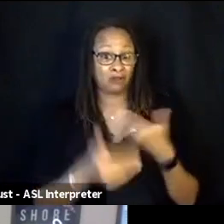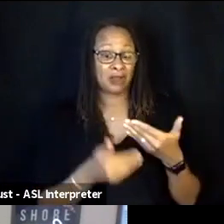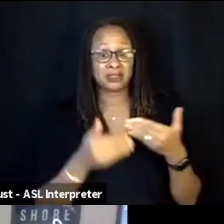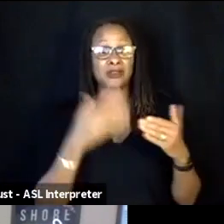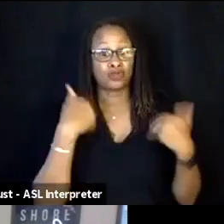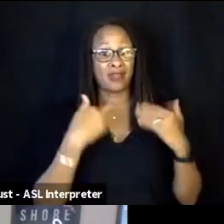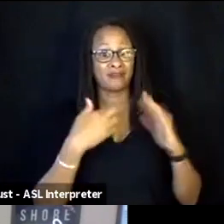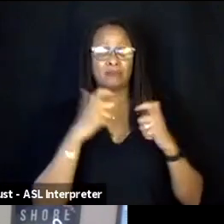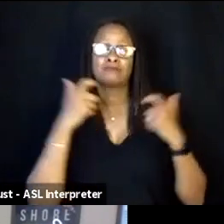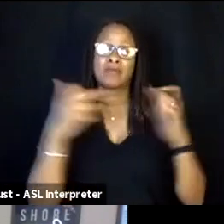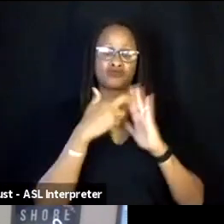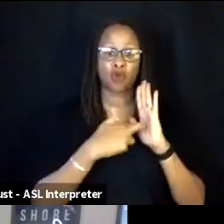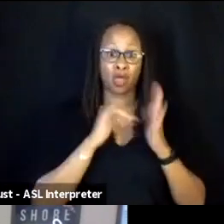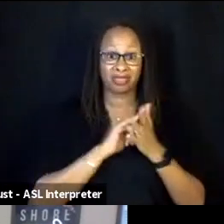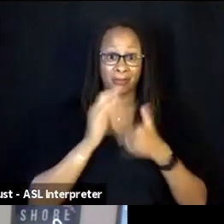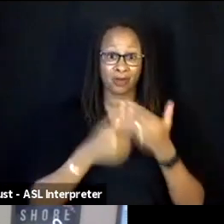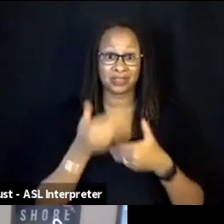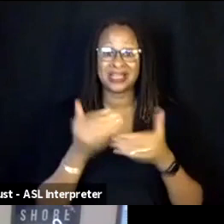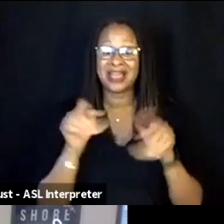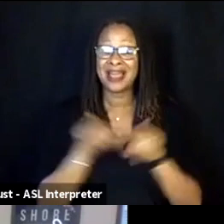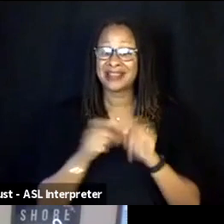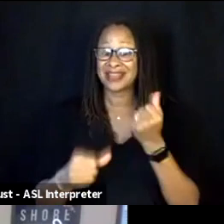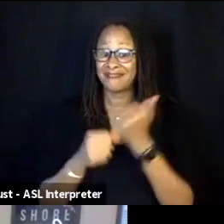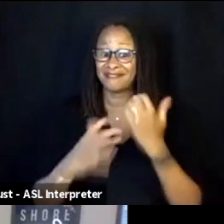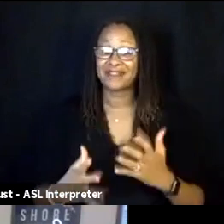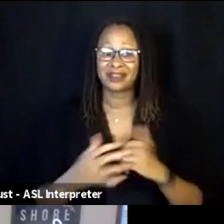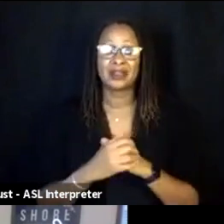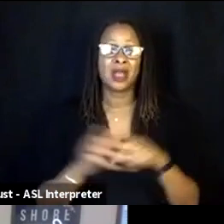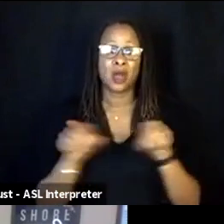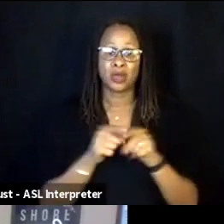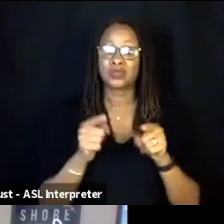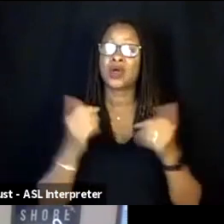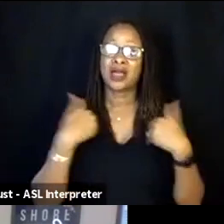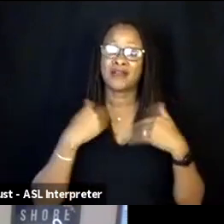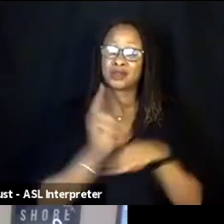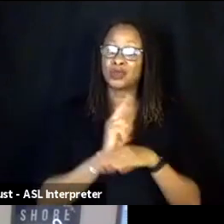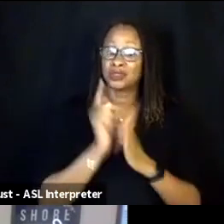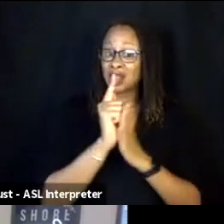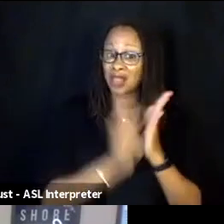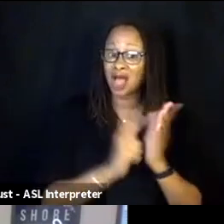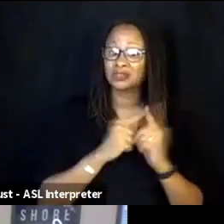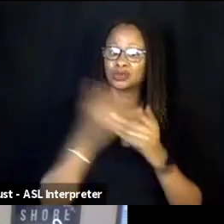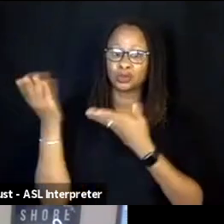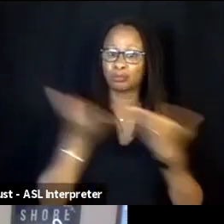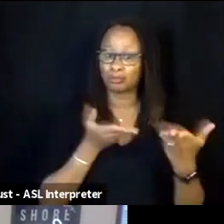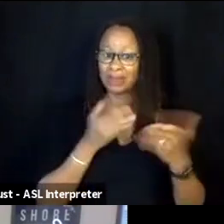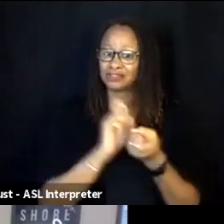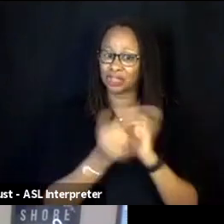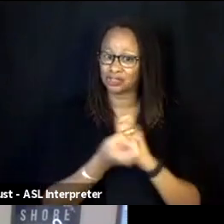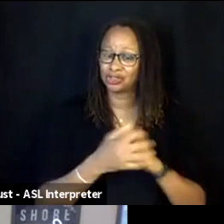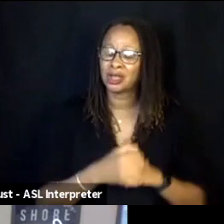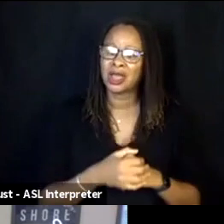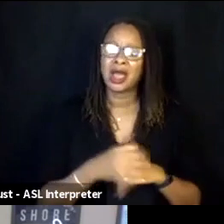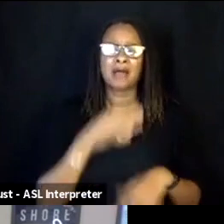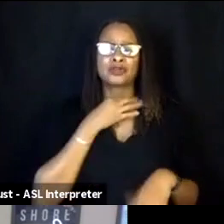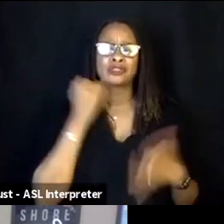a major role in that progress, right? As an advocate, you also have used the law in order to bring about change. I'm wondering if you